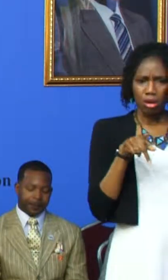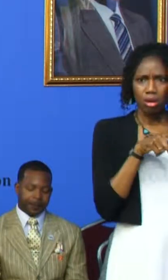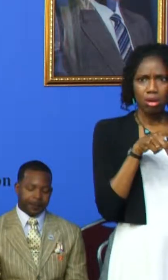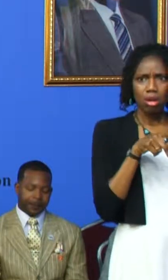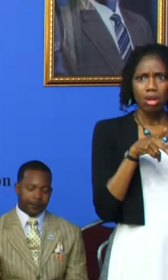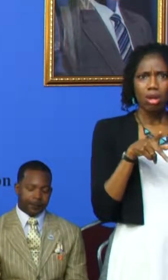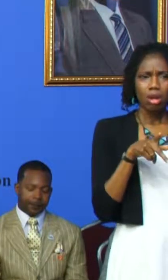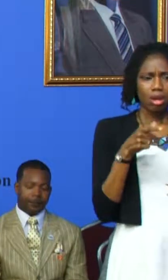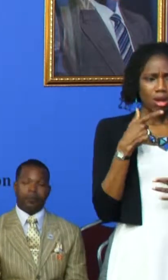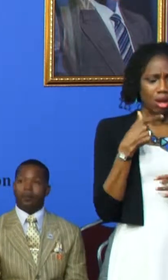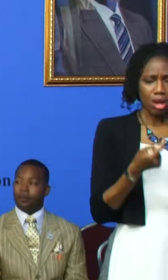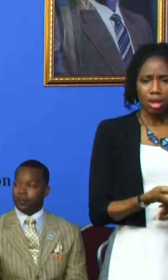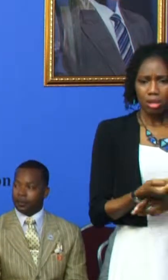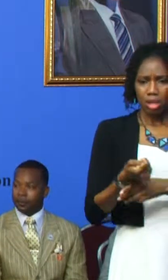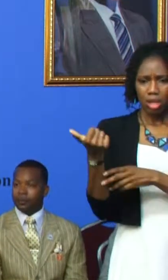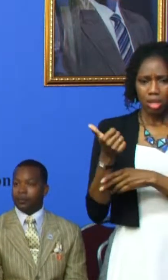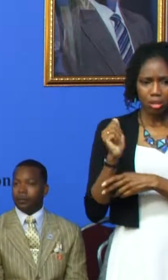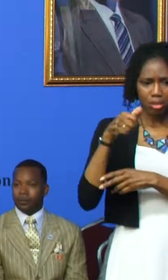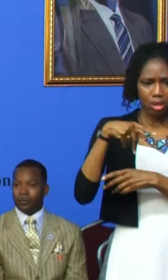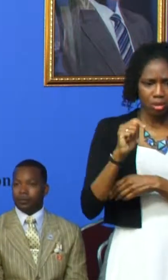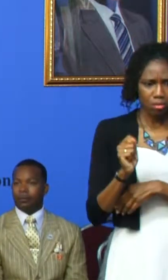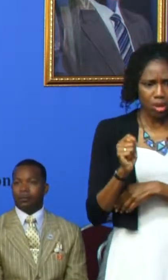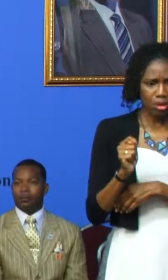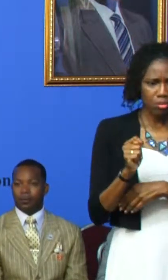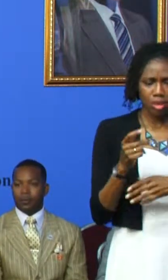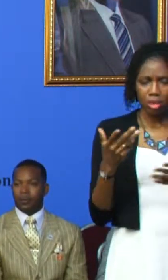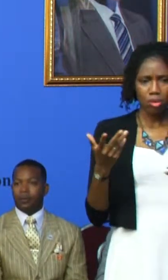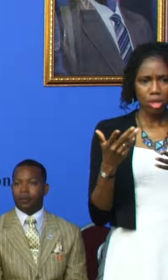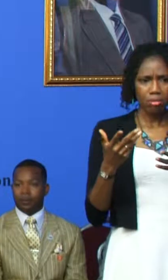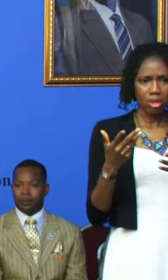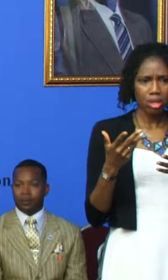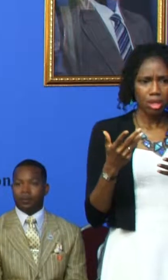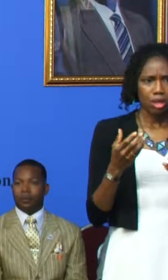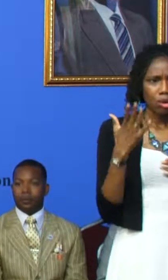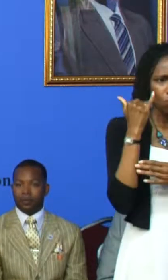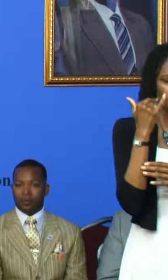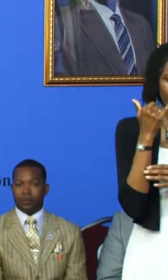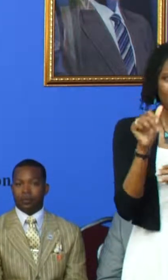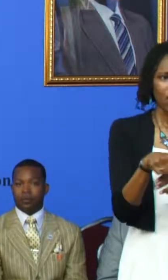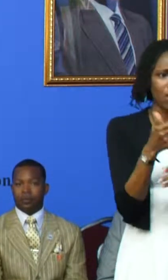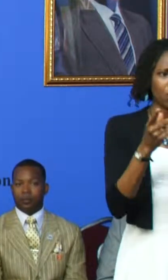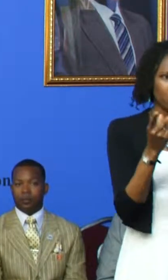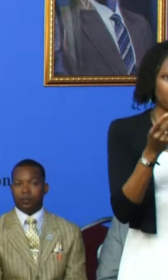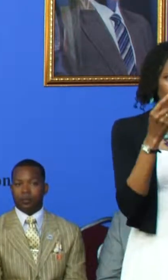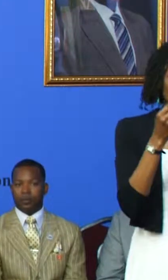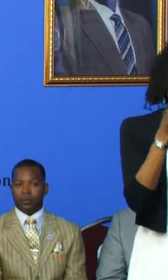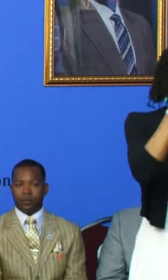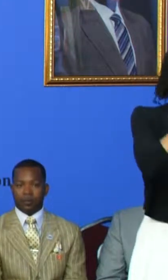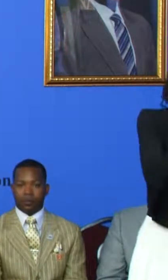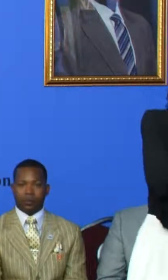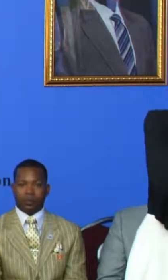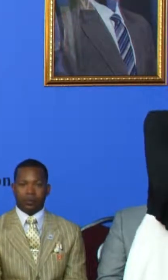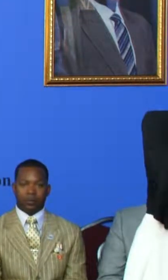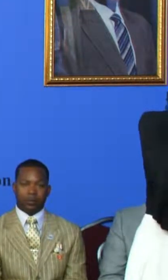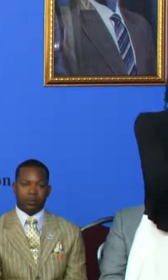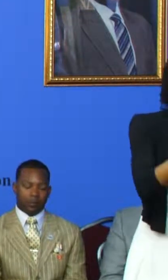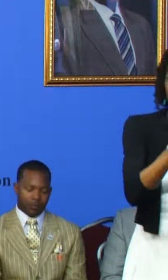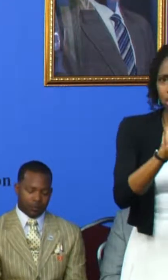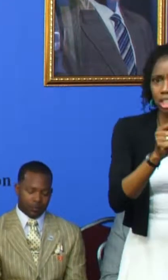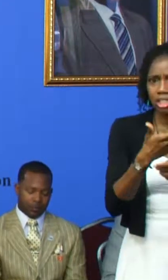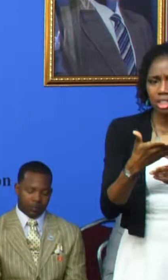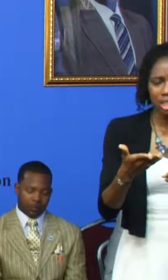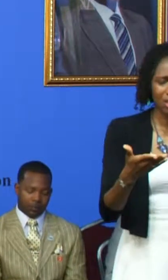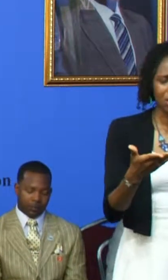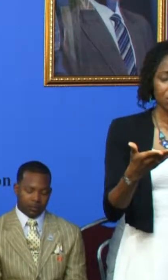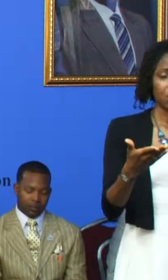is moving you out of your own place with gentrification while you somewhere minding business. Now, a